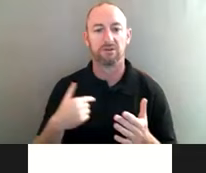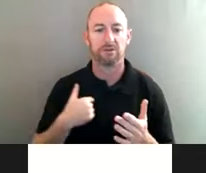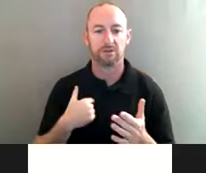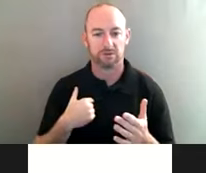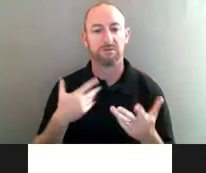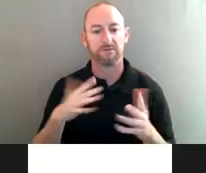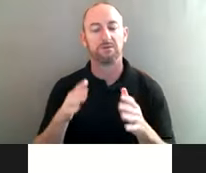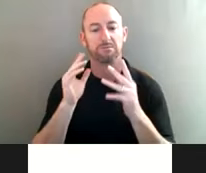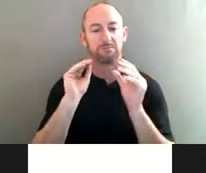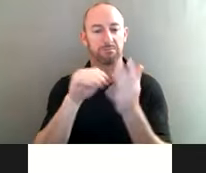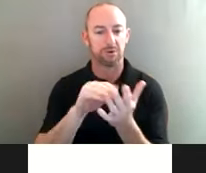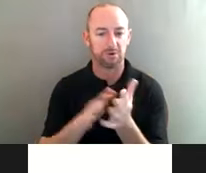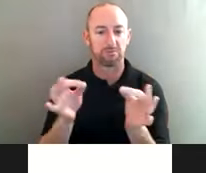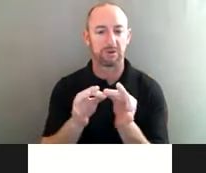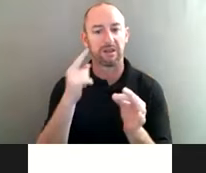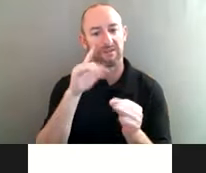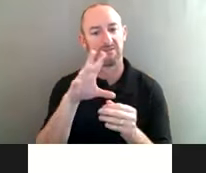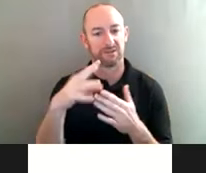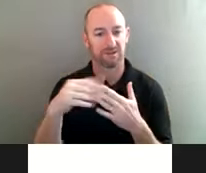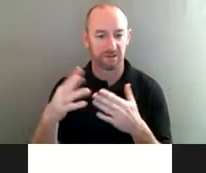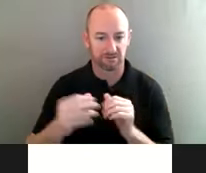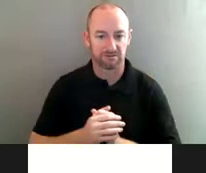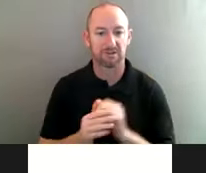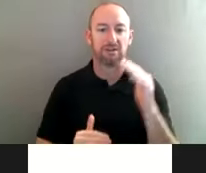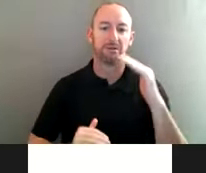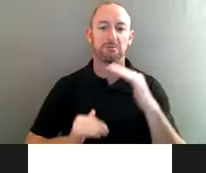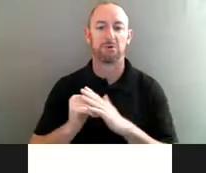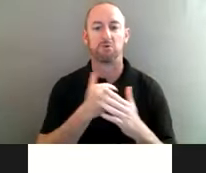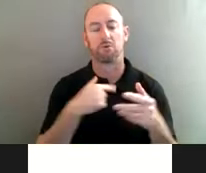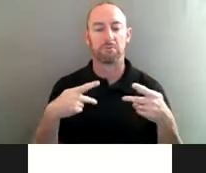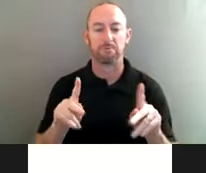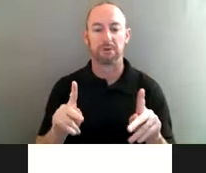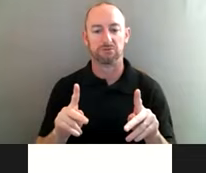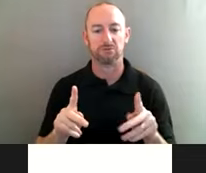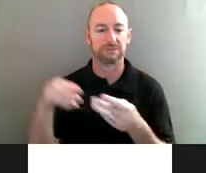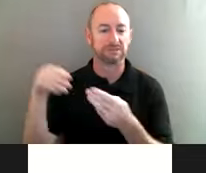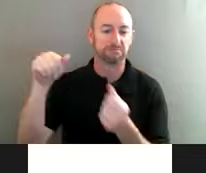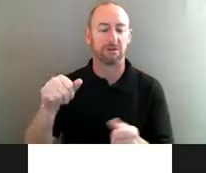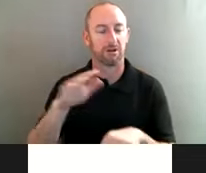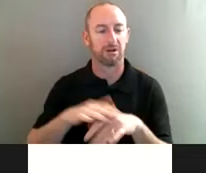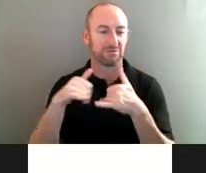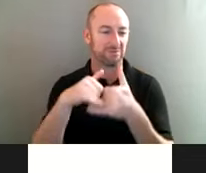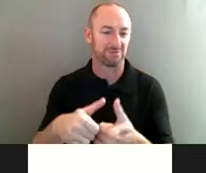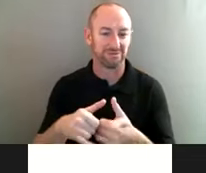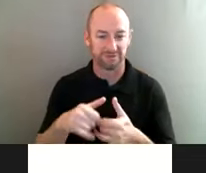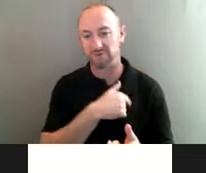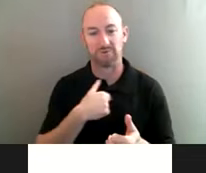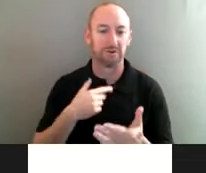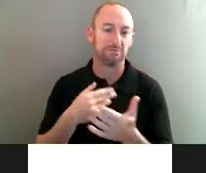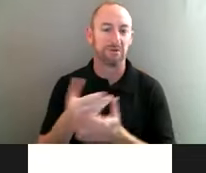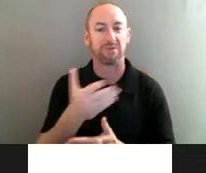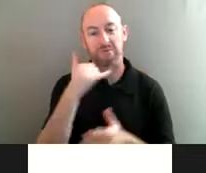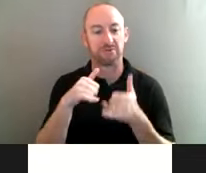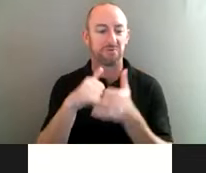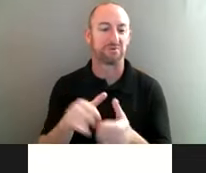put a price on that. And I think it's like $50, which is the maximum amount we're allowed to spend on an award. So we bought the best award we could find you